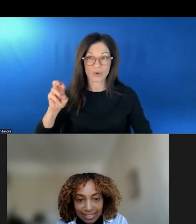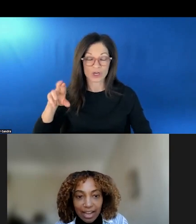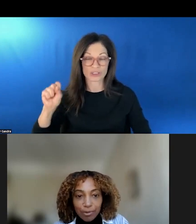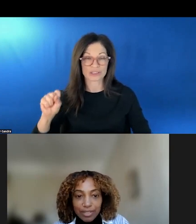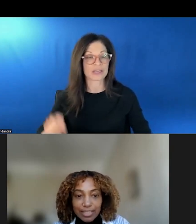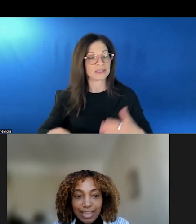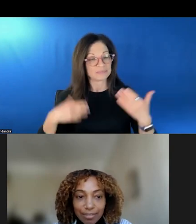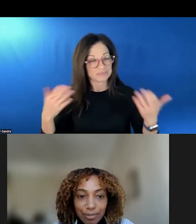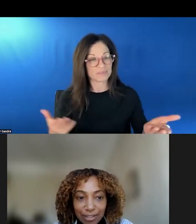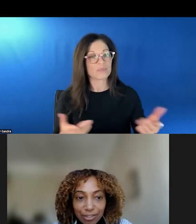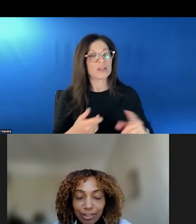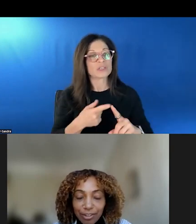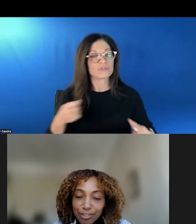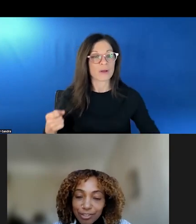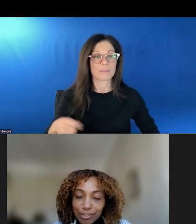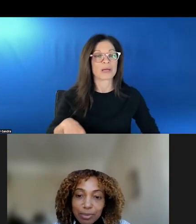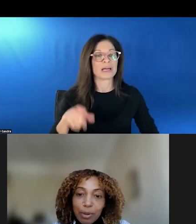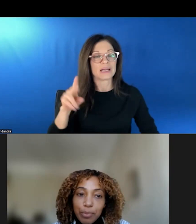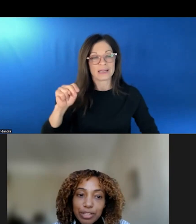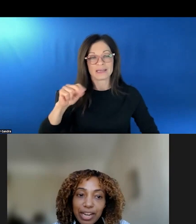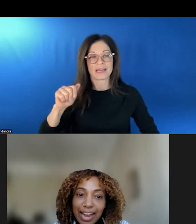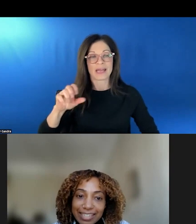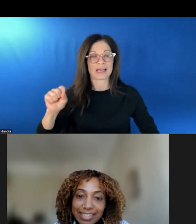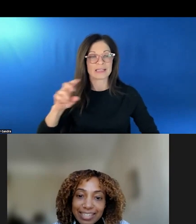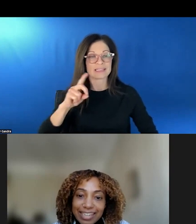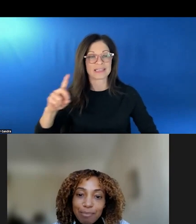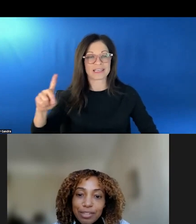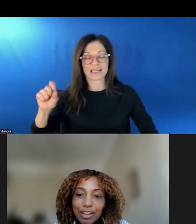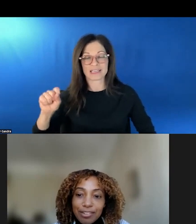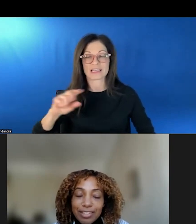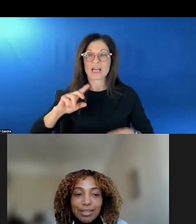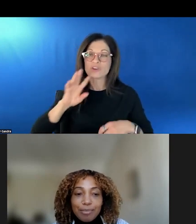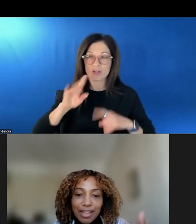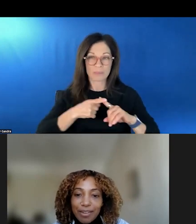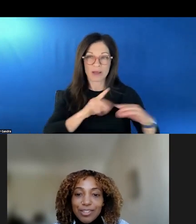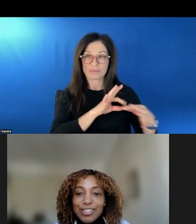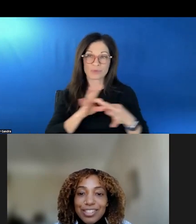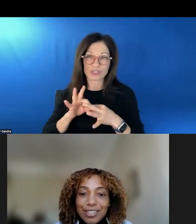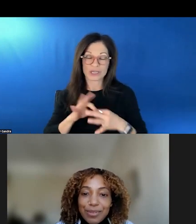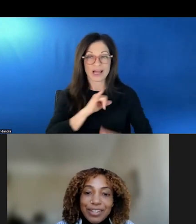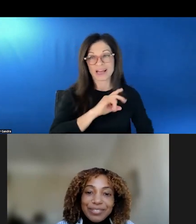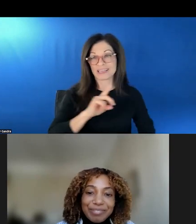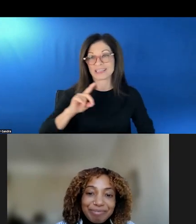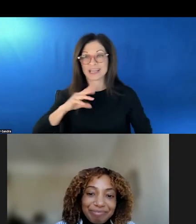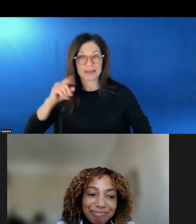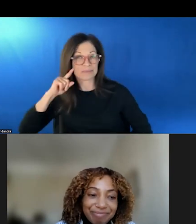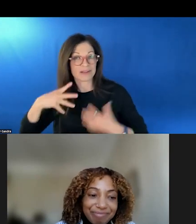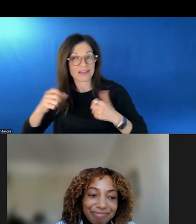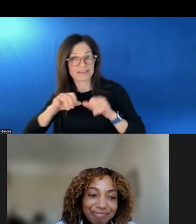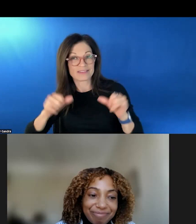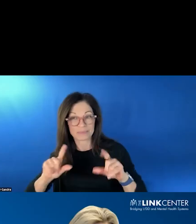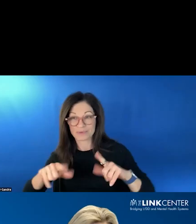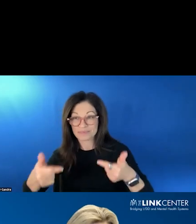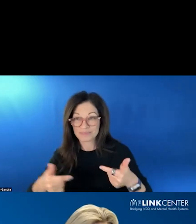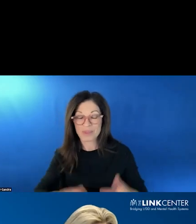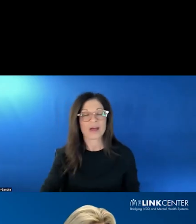NASDDDS, who is the executive director there, to talk to us about bridging IDD and mental health systems. I will turn it to you, Mary. Great. Thank you so much,